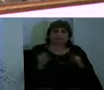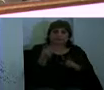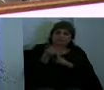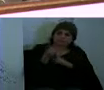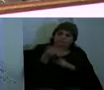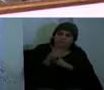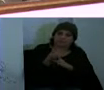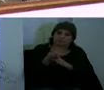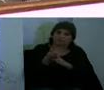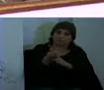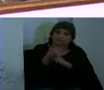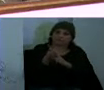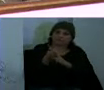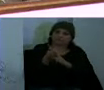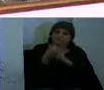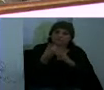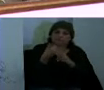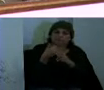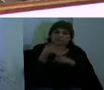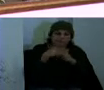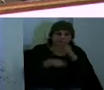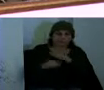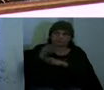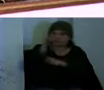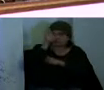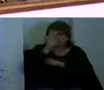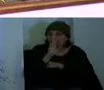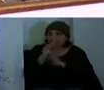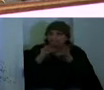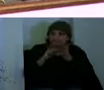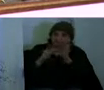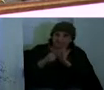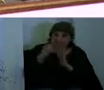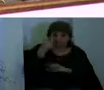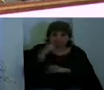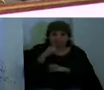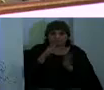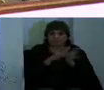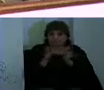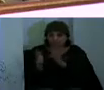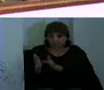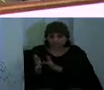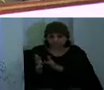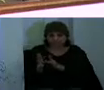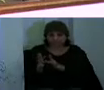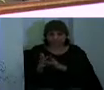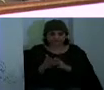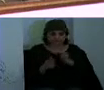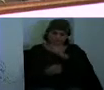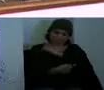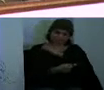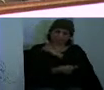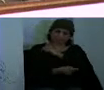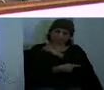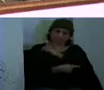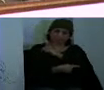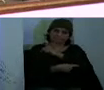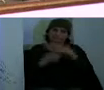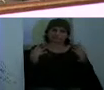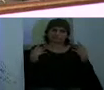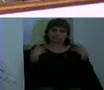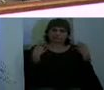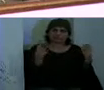himself rather than God's purpose for him. But the temptations only